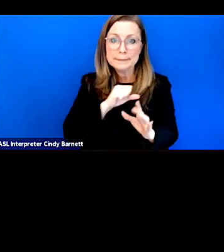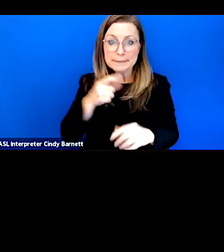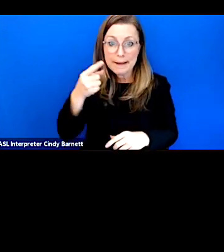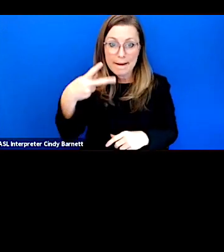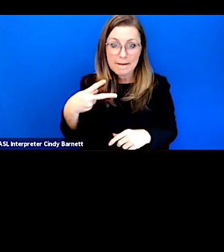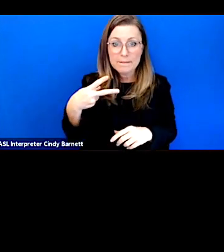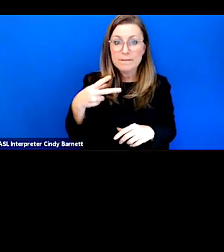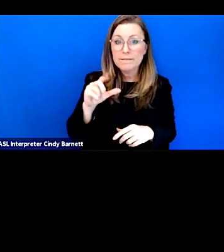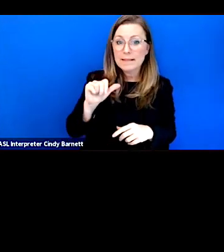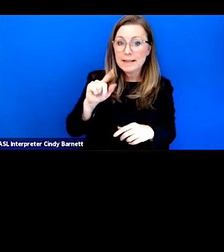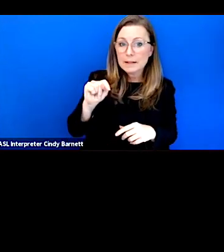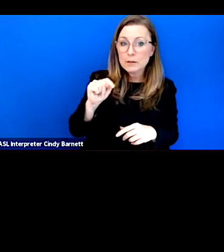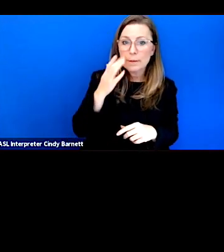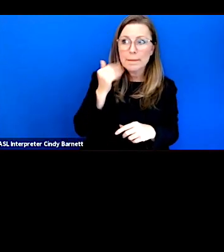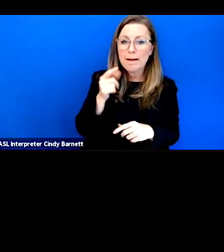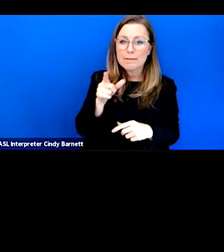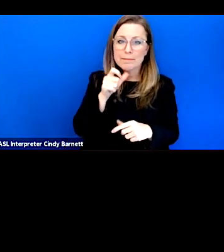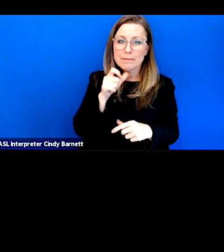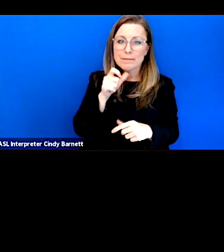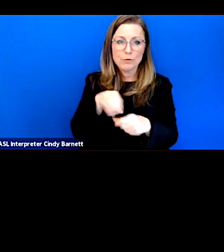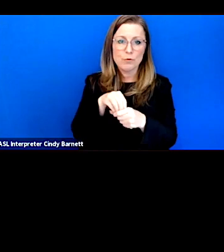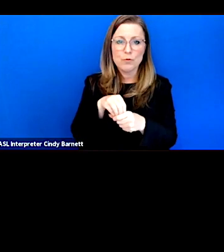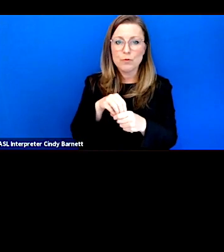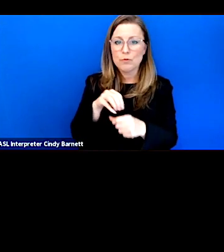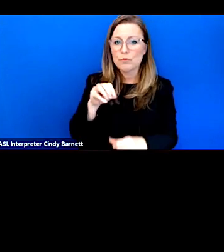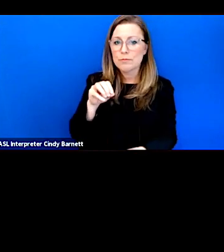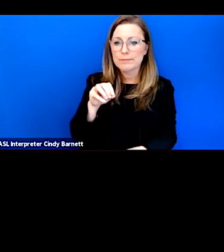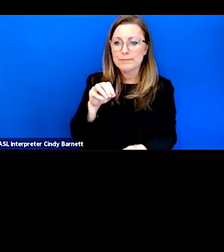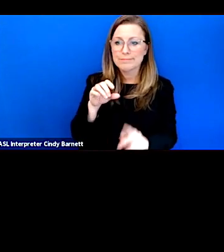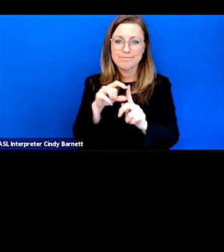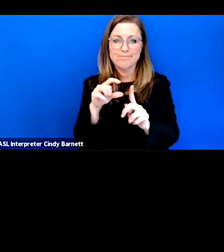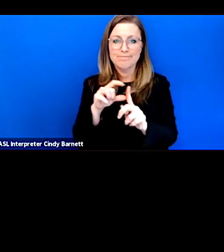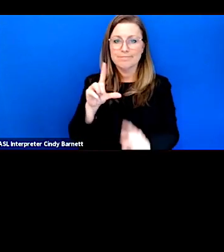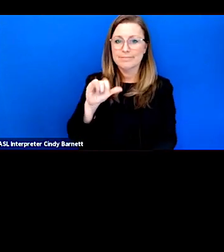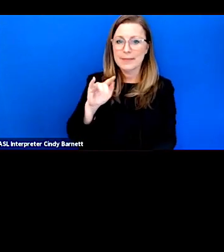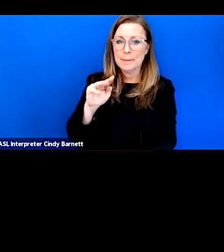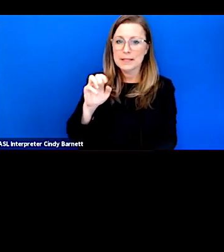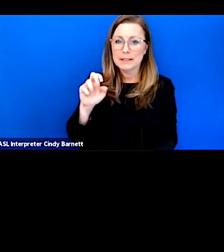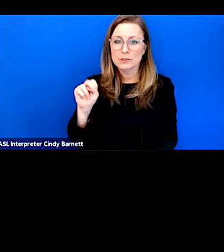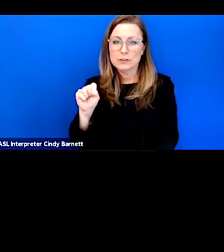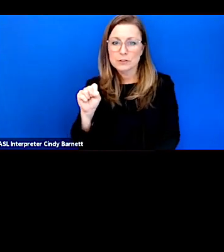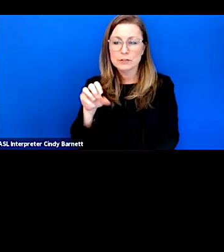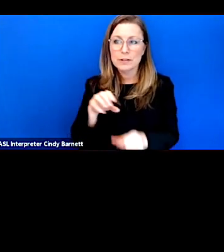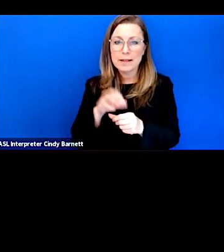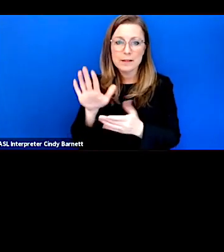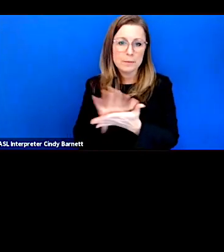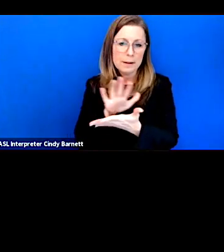have the limitations described in the paper or chapter that we were considering.